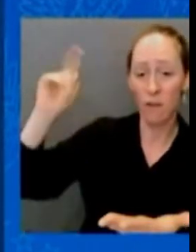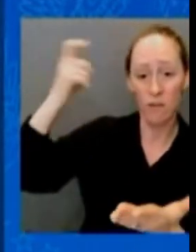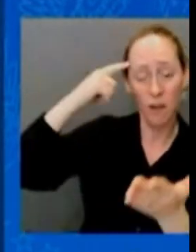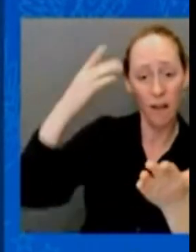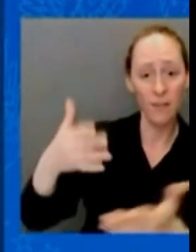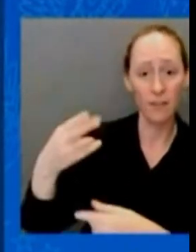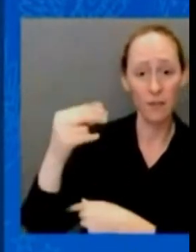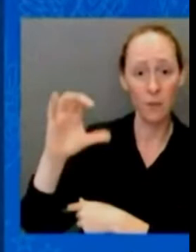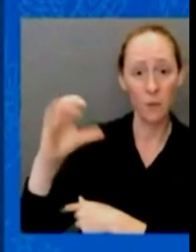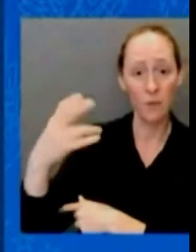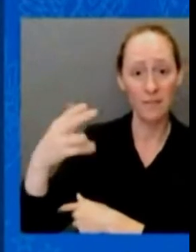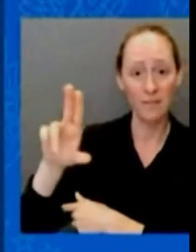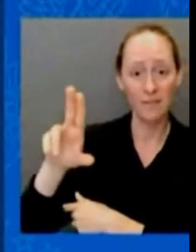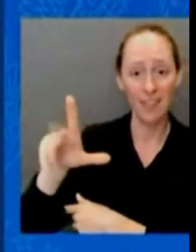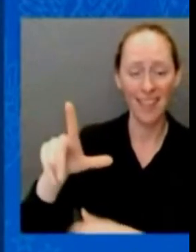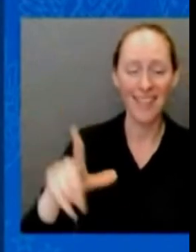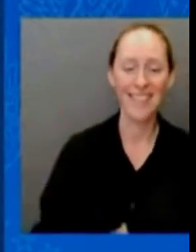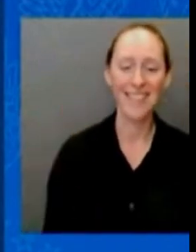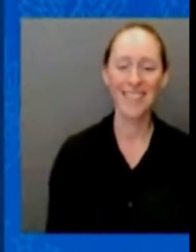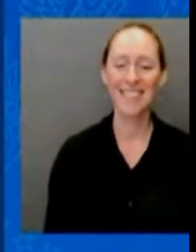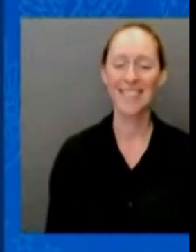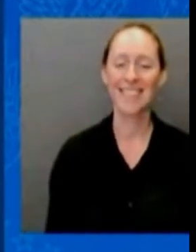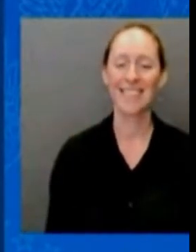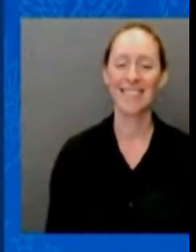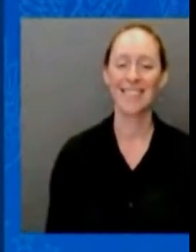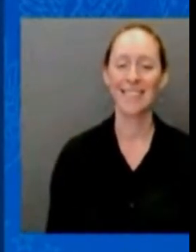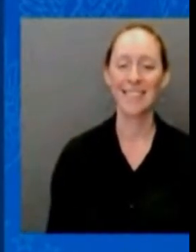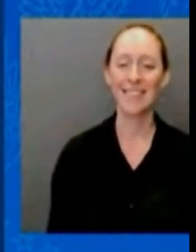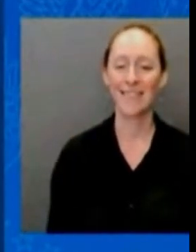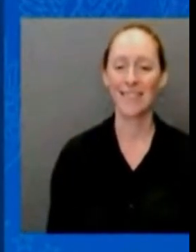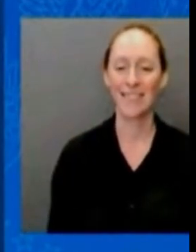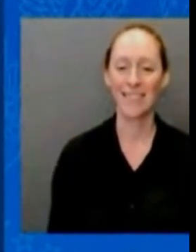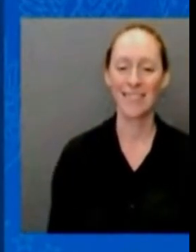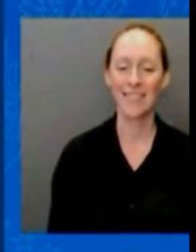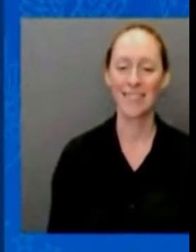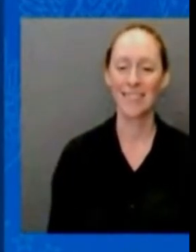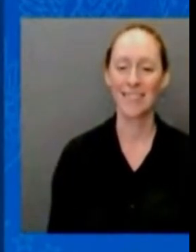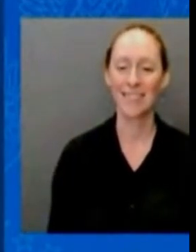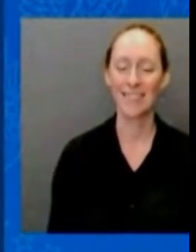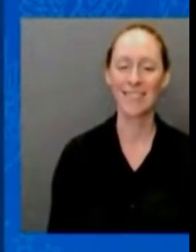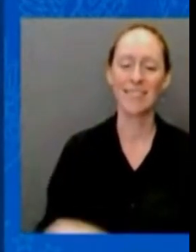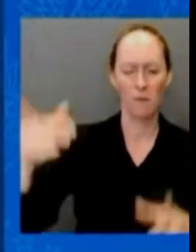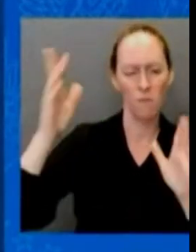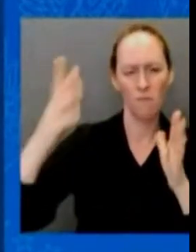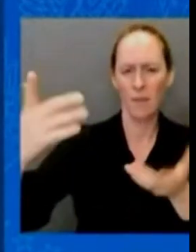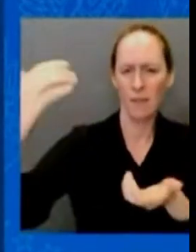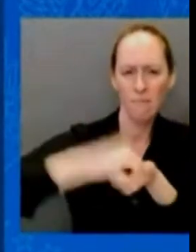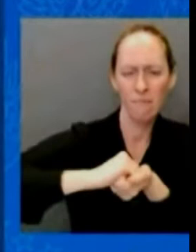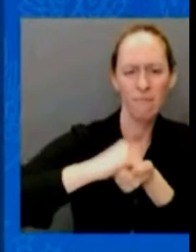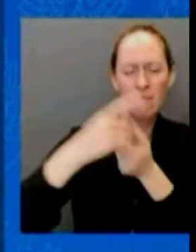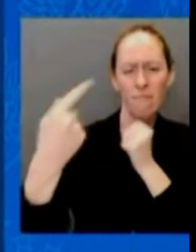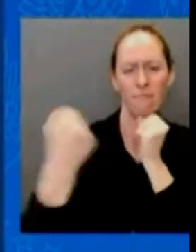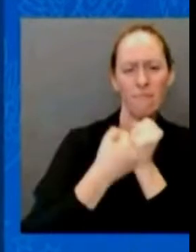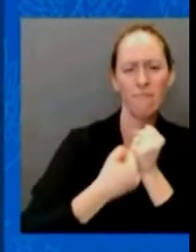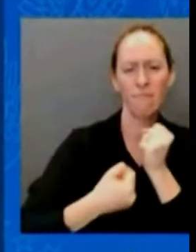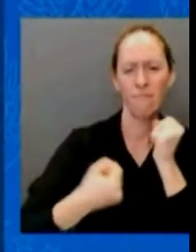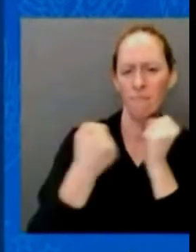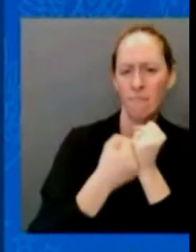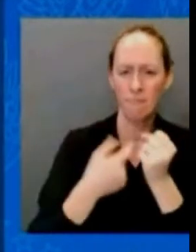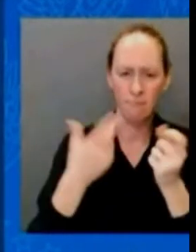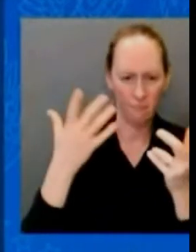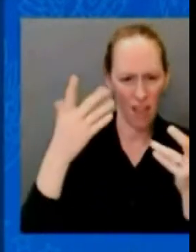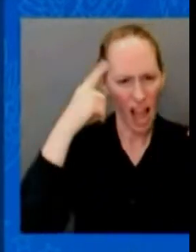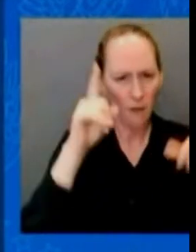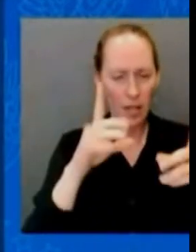You've been a great partner to me and a great leader for the state. You saw an opportunity to attract a more semiconductor supply chain